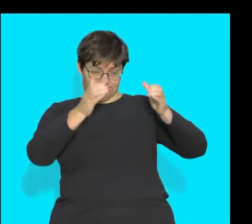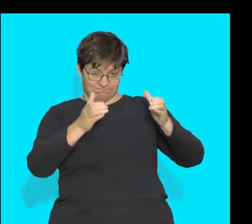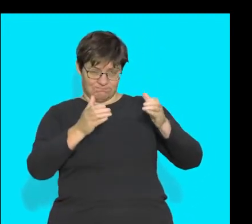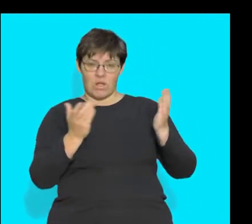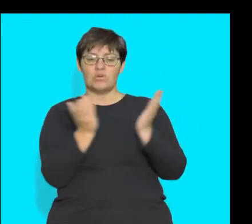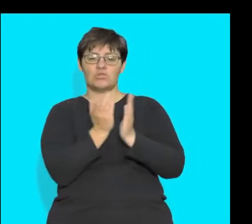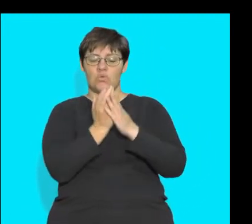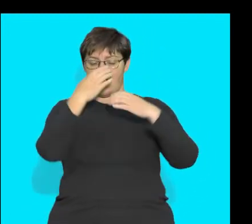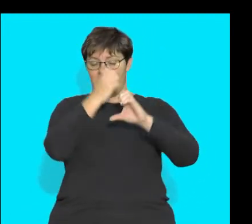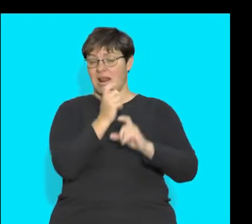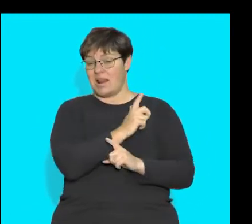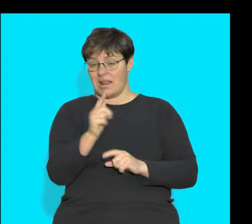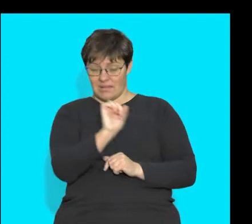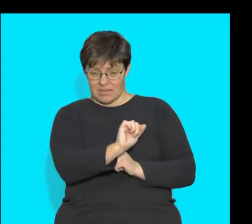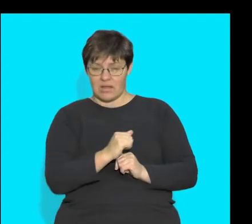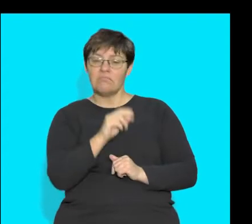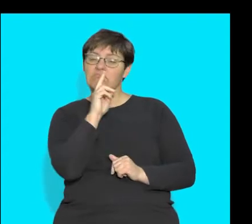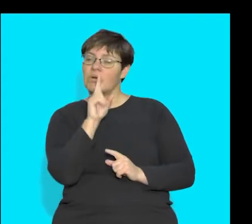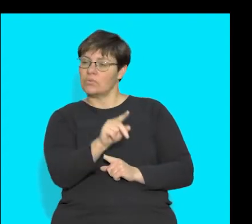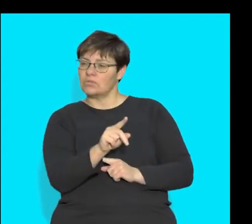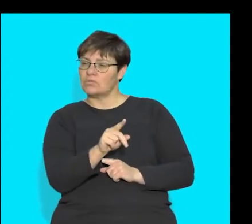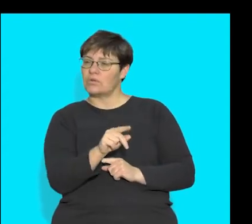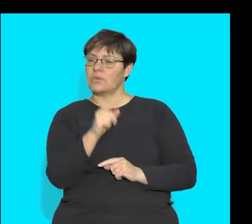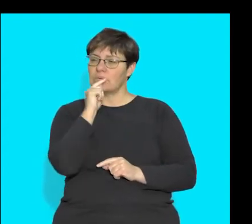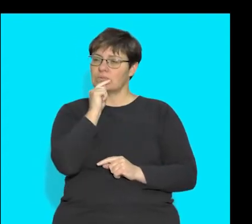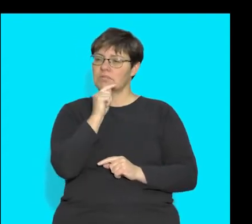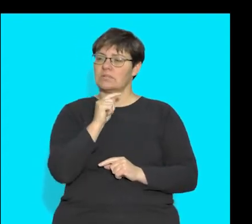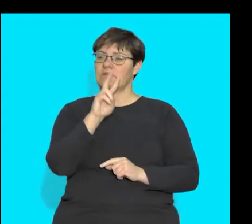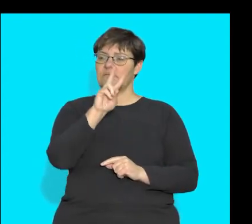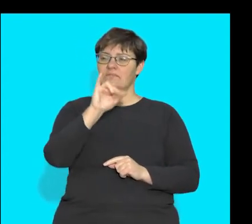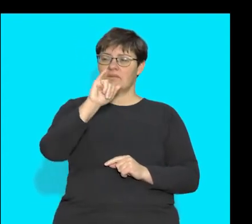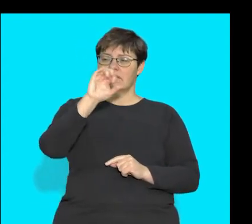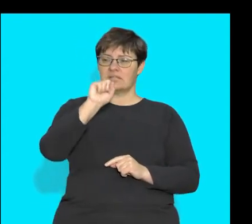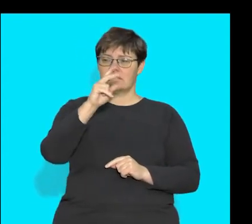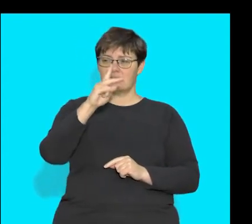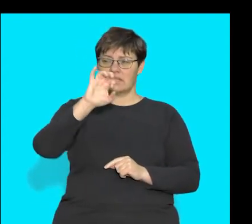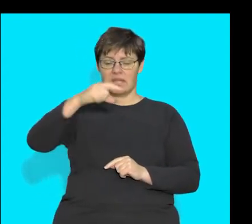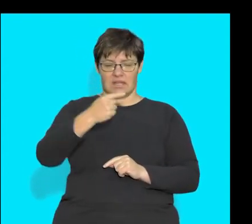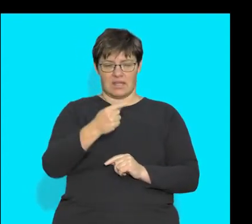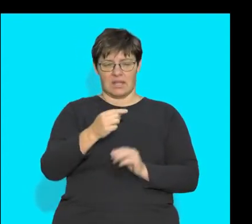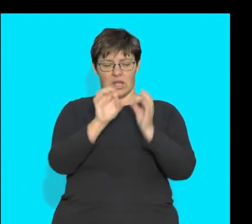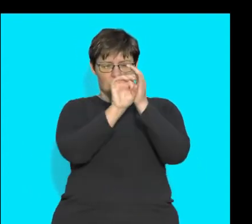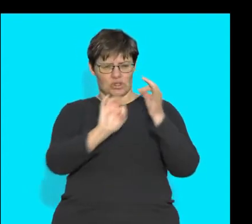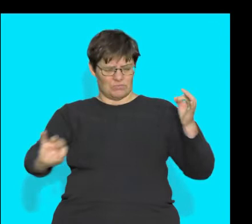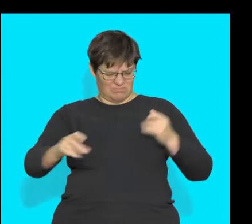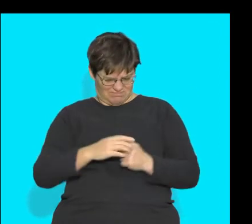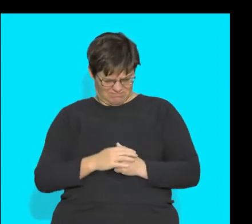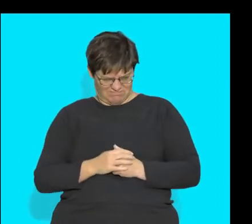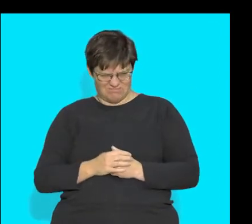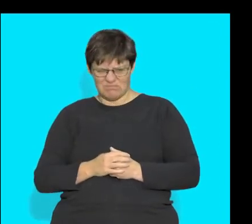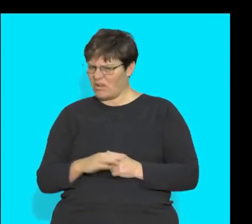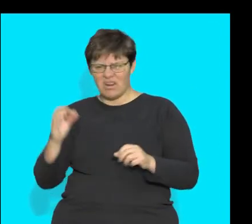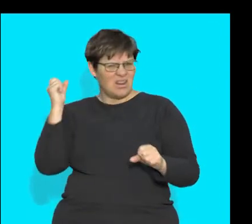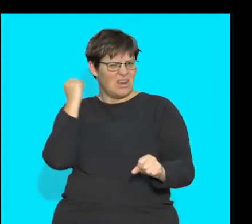in the school lab using whisking tubing. Now, you might not have any idea, or